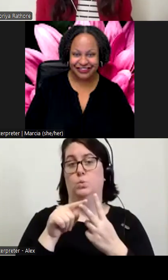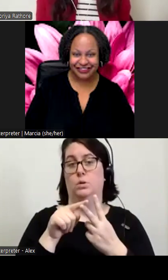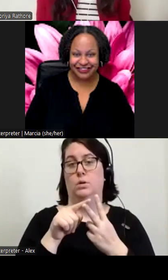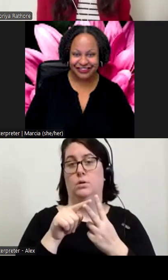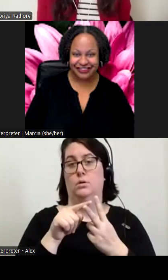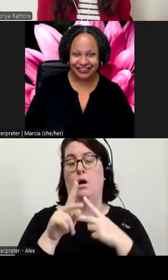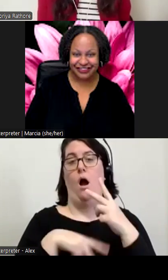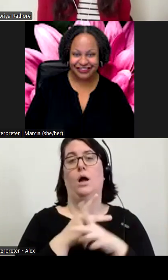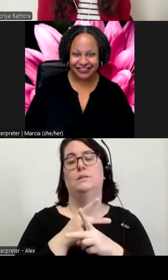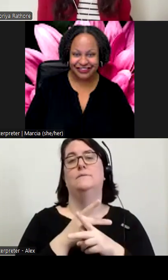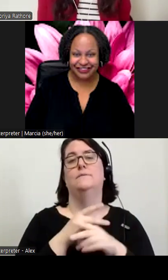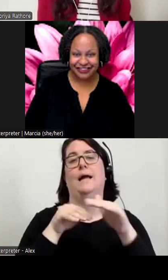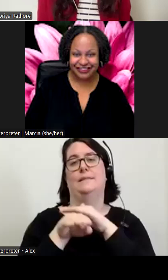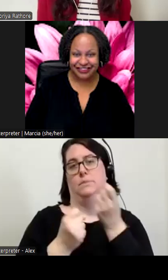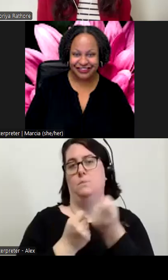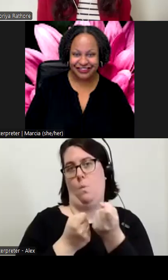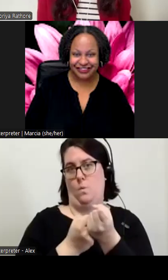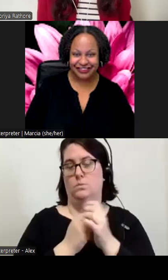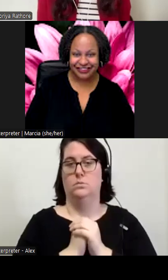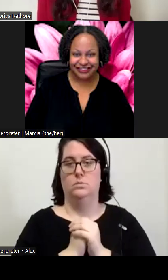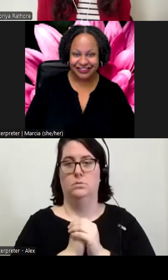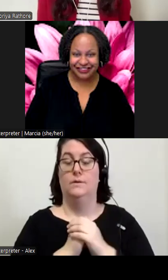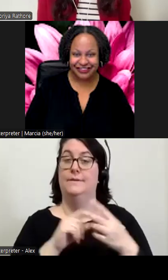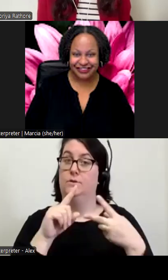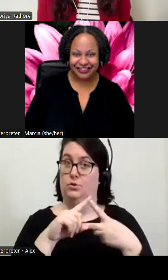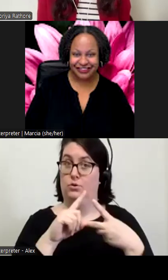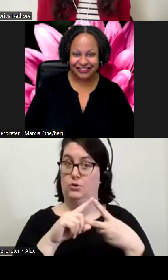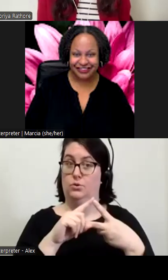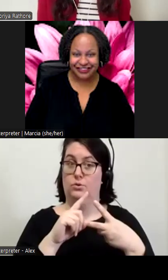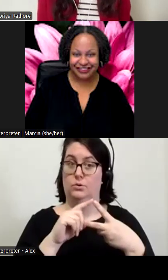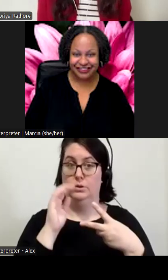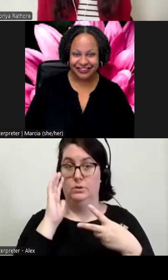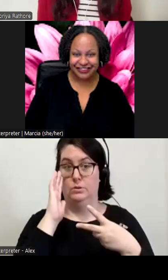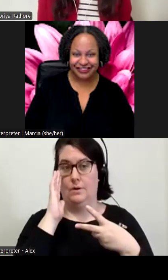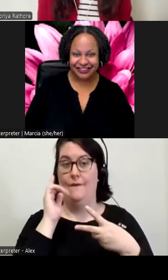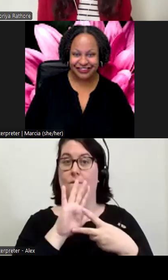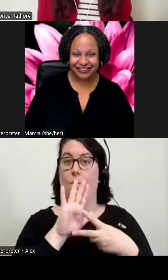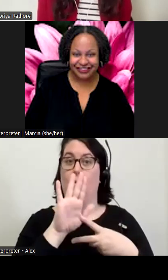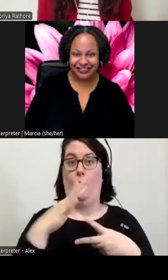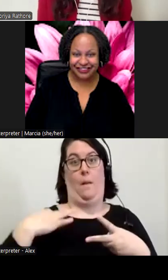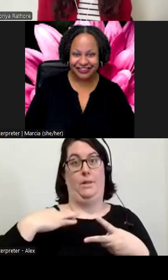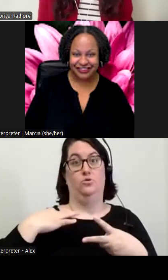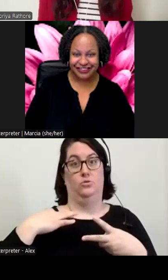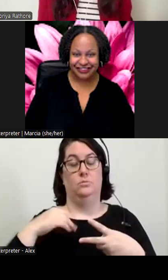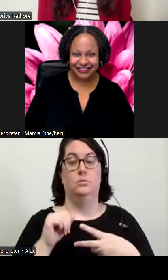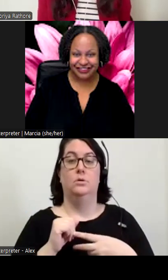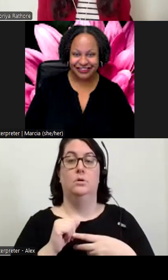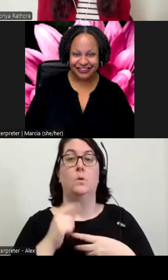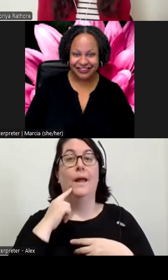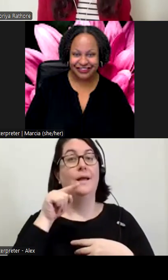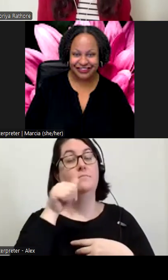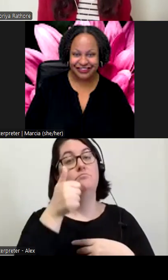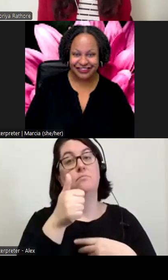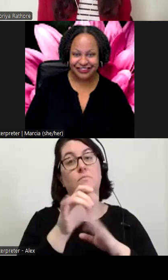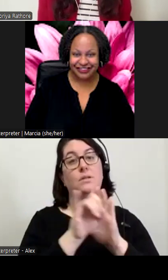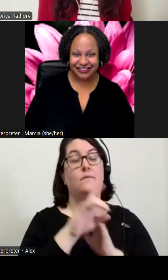of accessibility support. The first is for your actual application. So if you identify